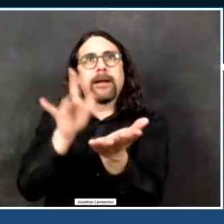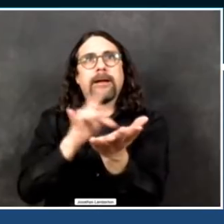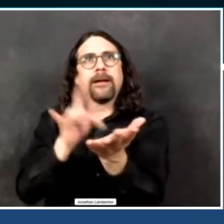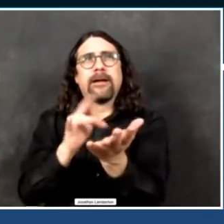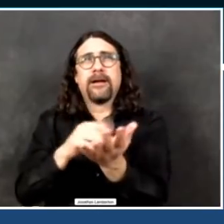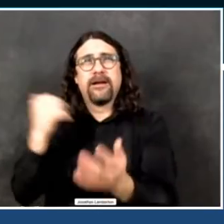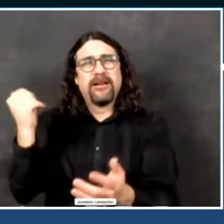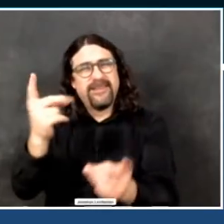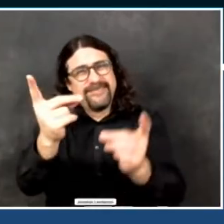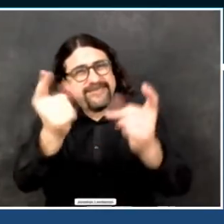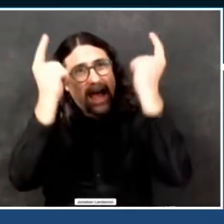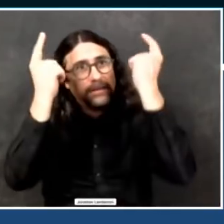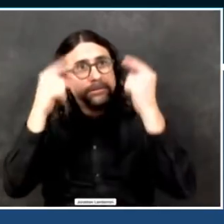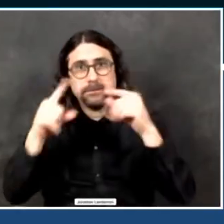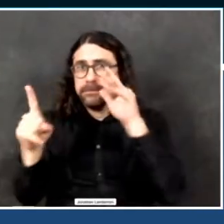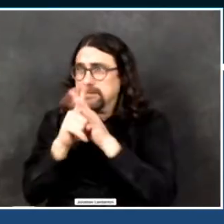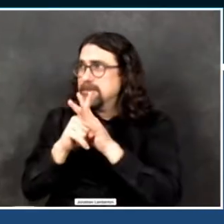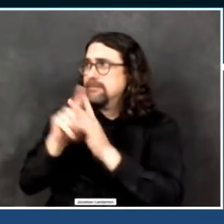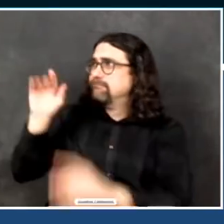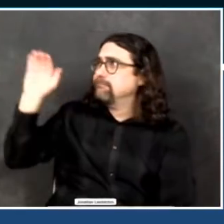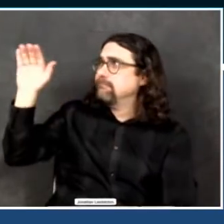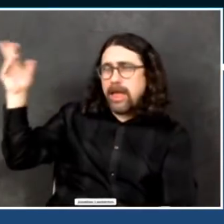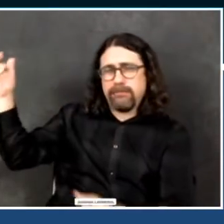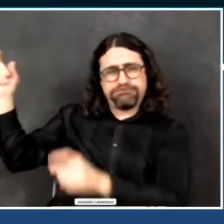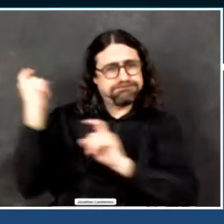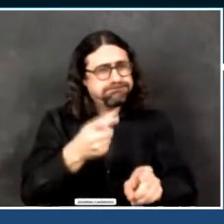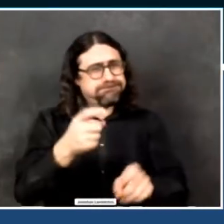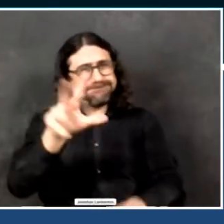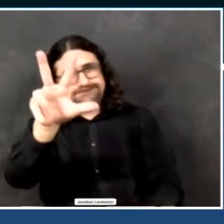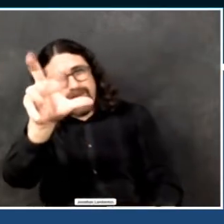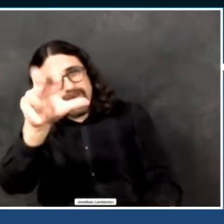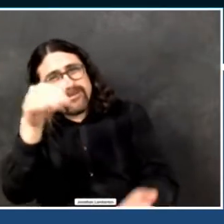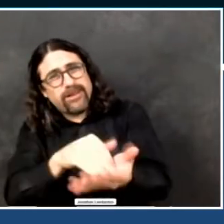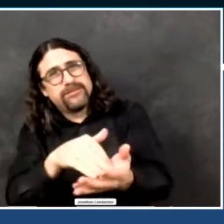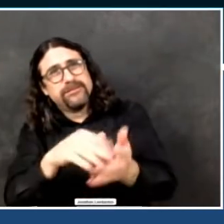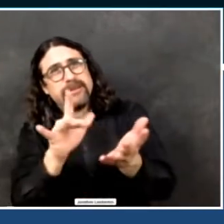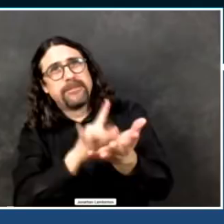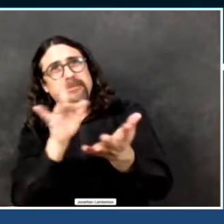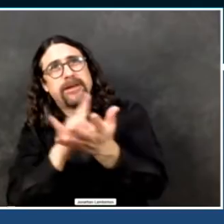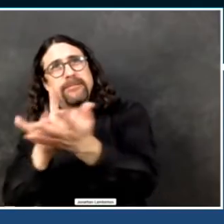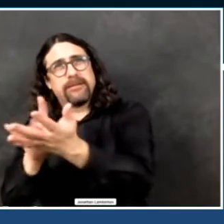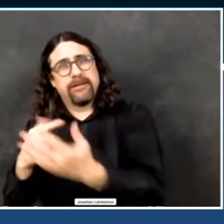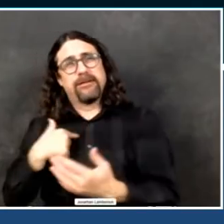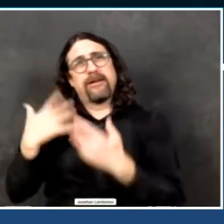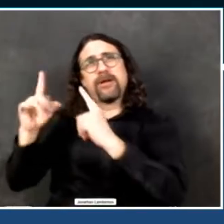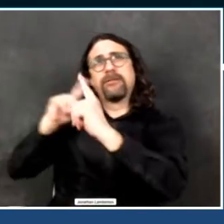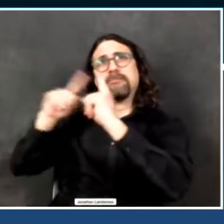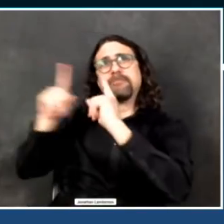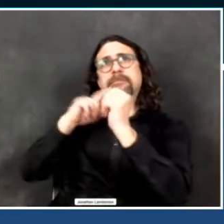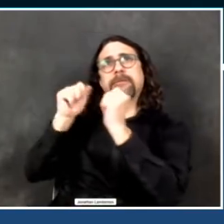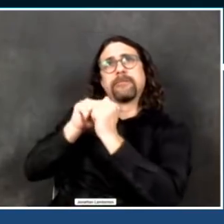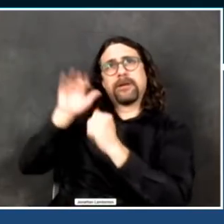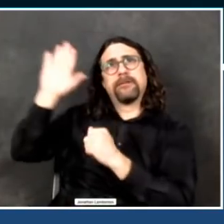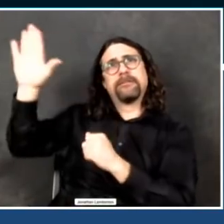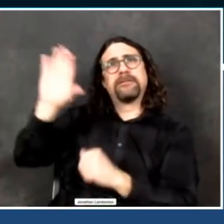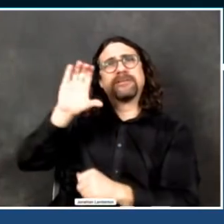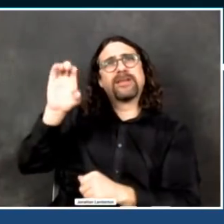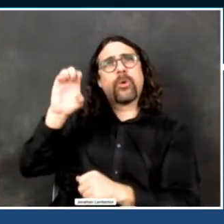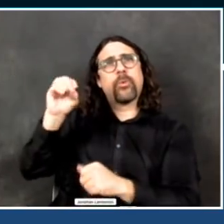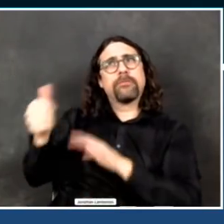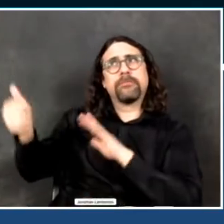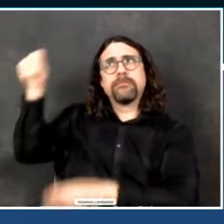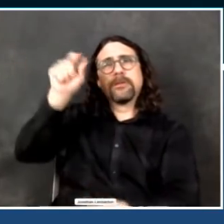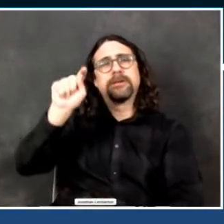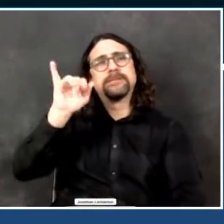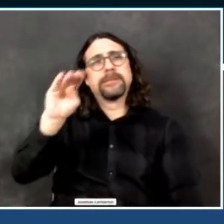CEO, Tim Cook, and the outstanding challenge was we needed 50,000 more of the iPads to fulfill our order. We